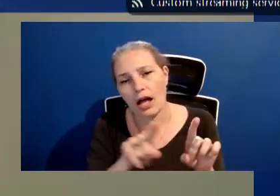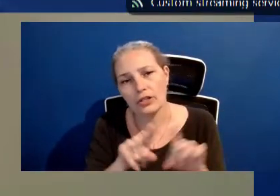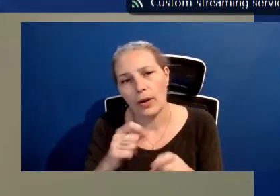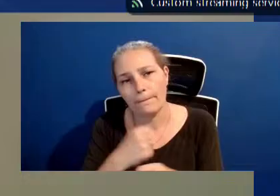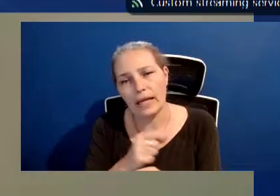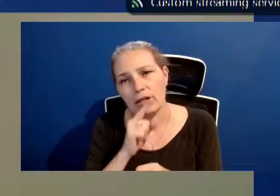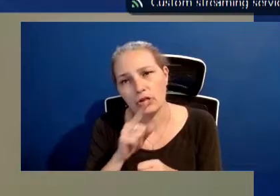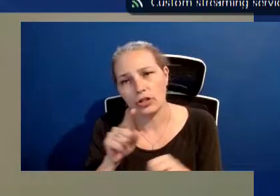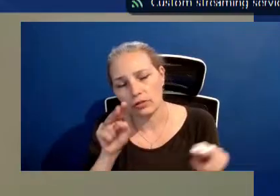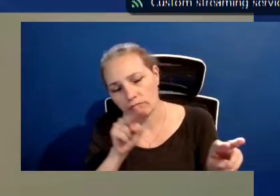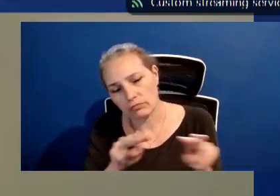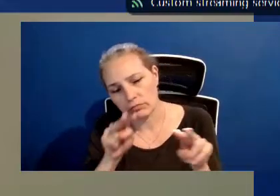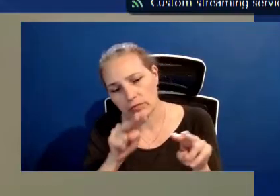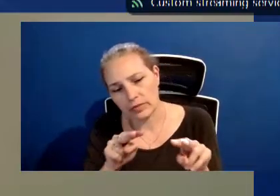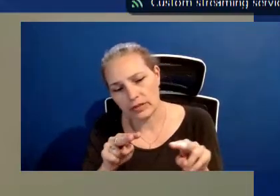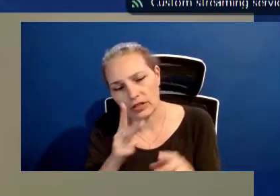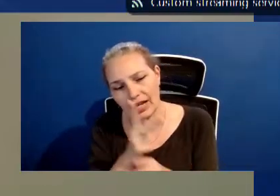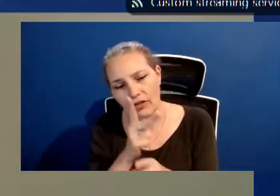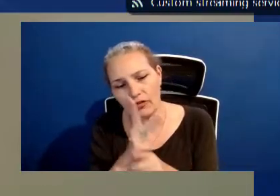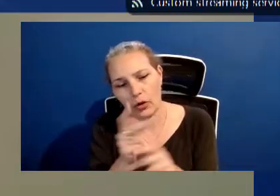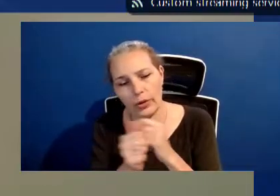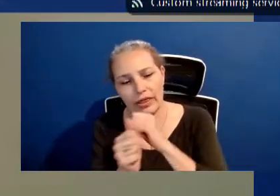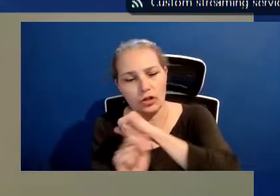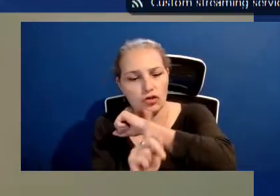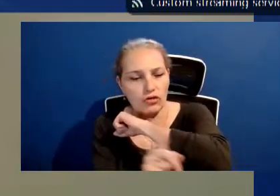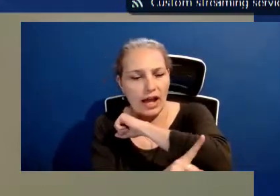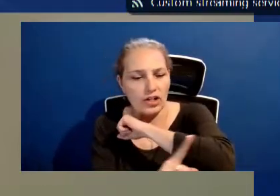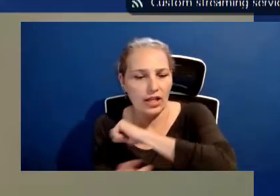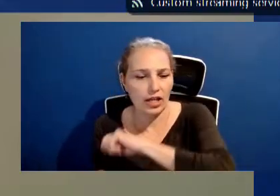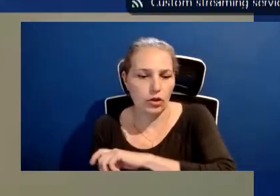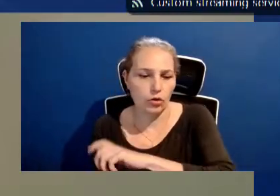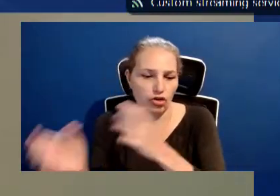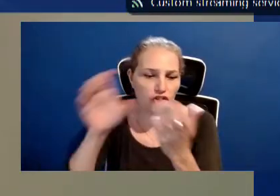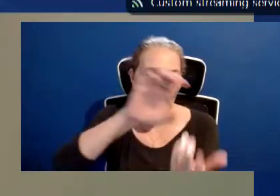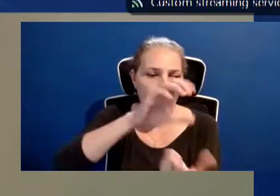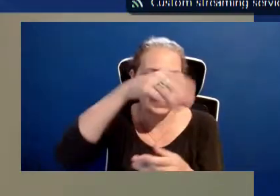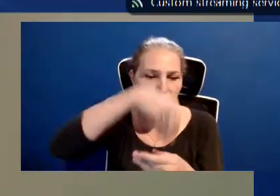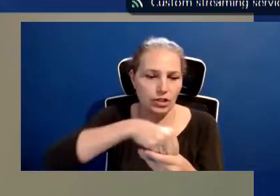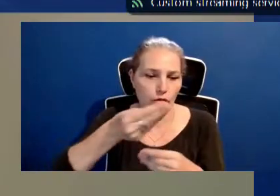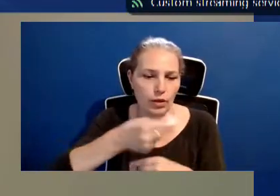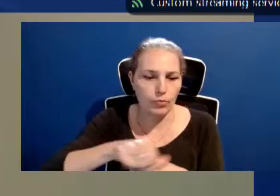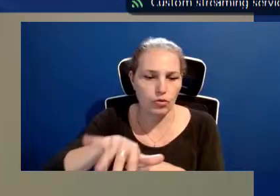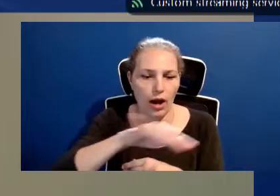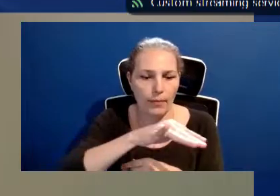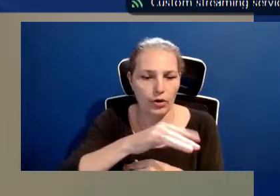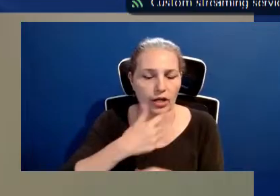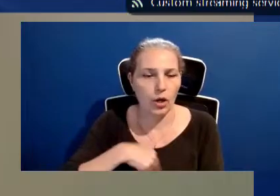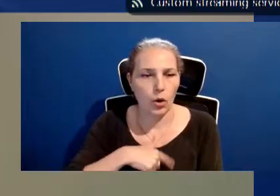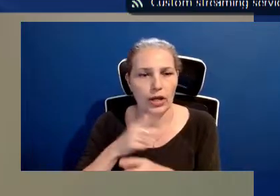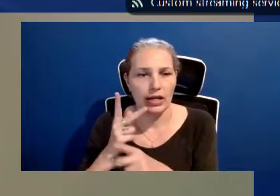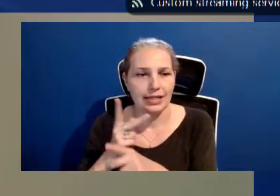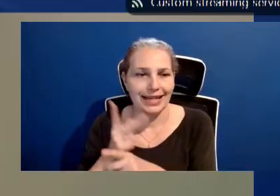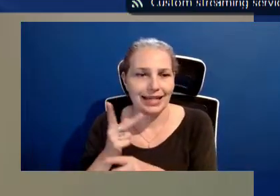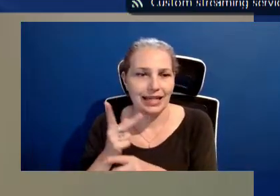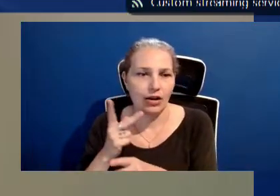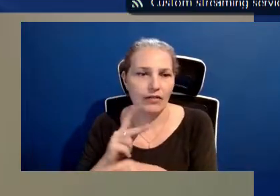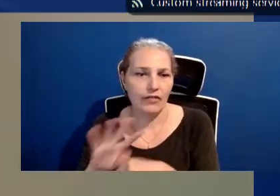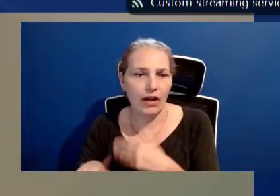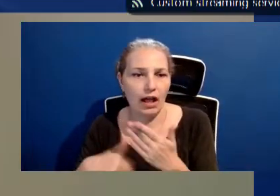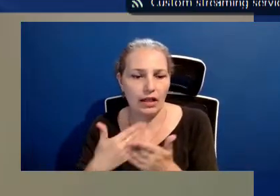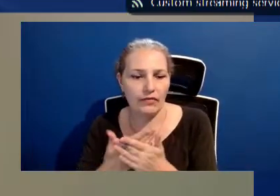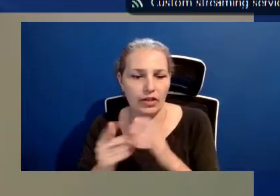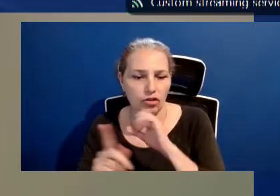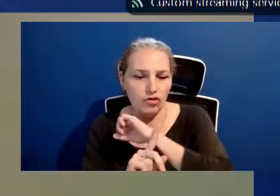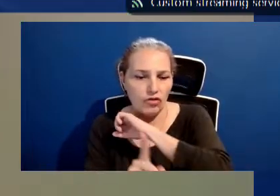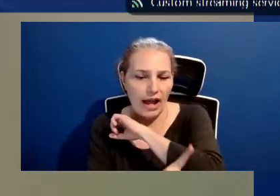keep an eye on trash that is dumped into the property. We take care of the trash that